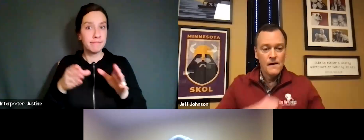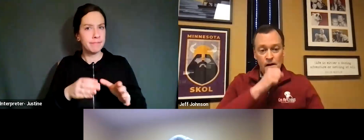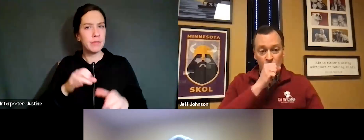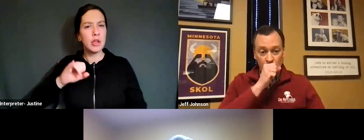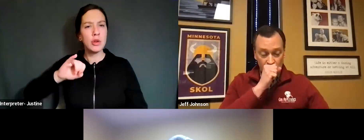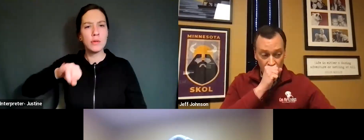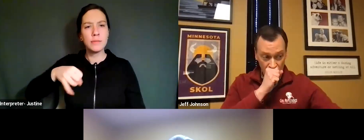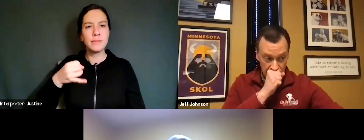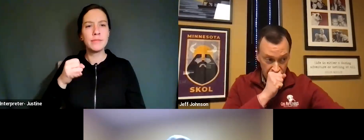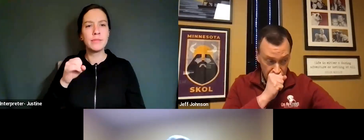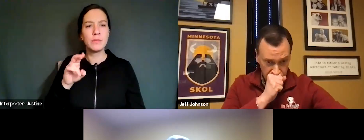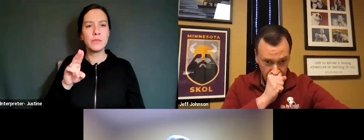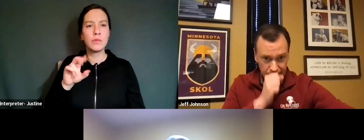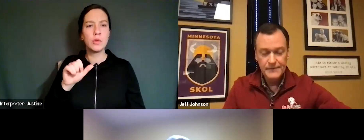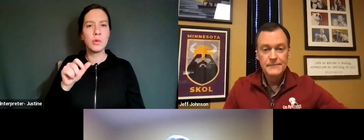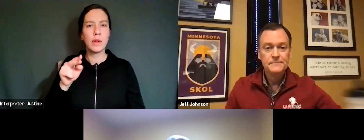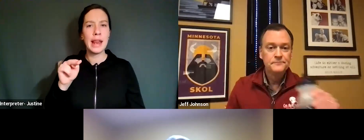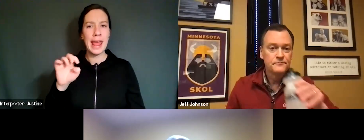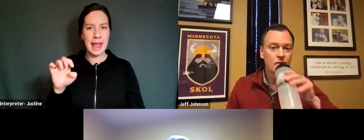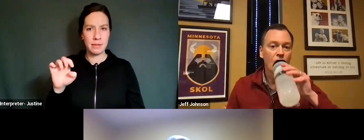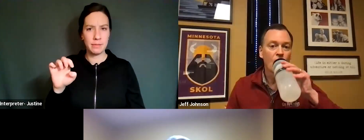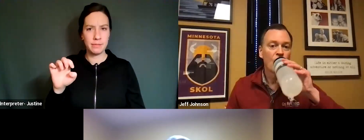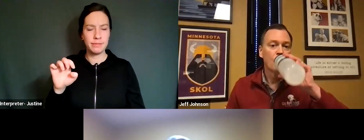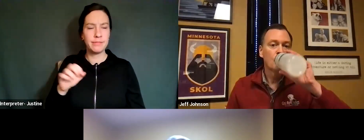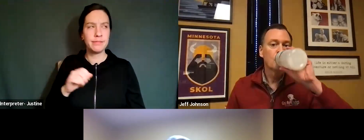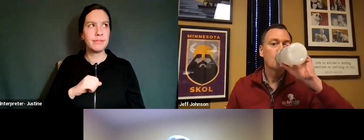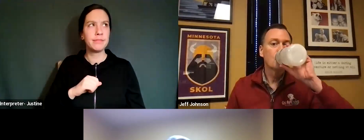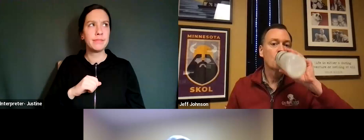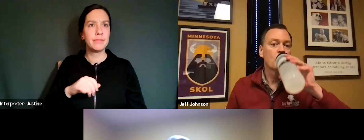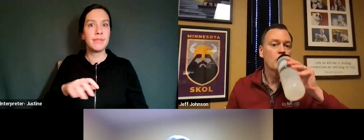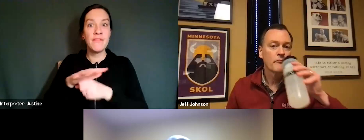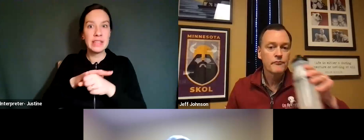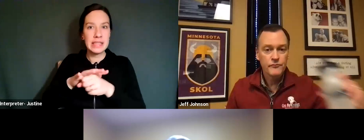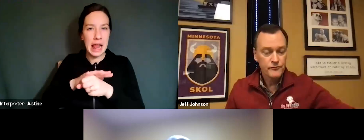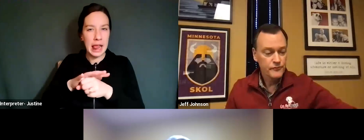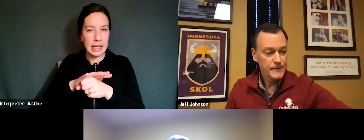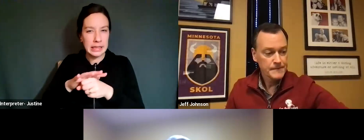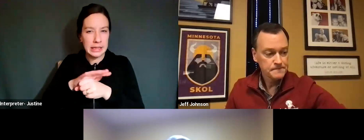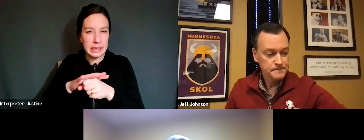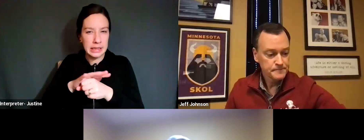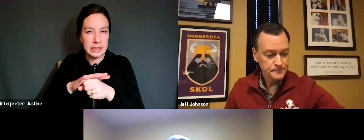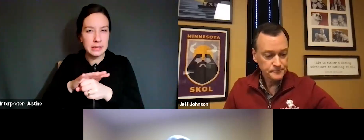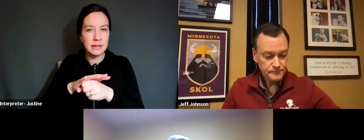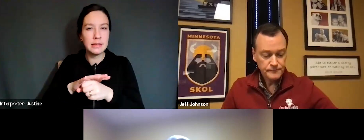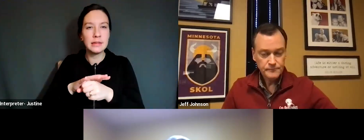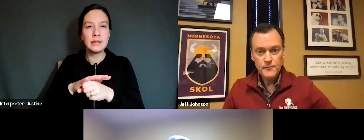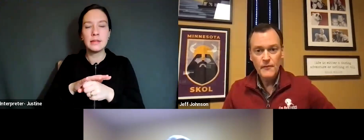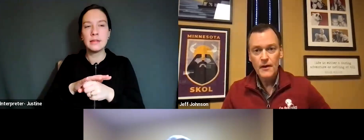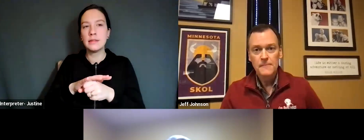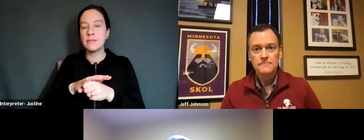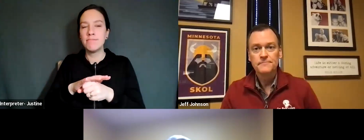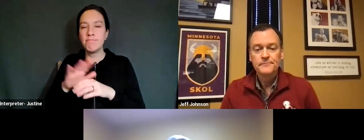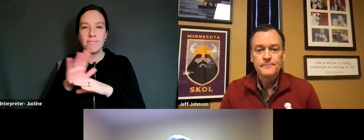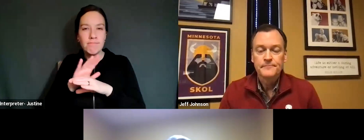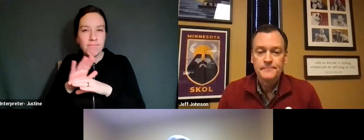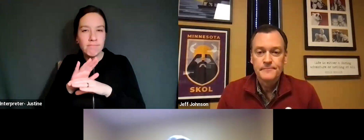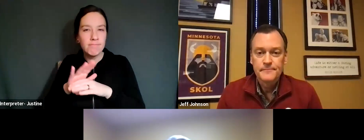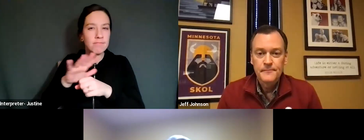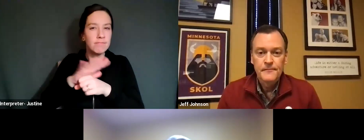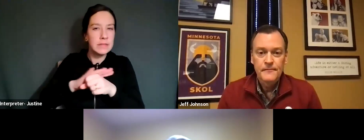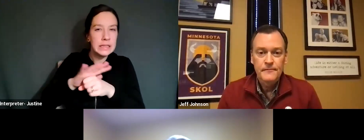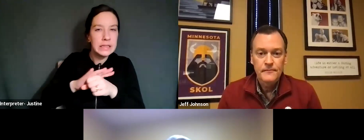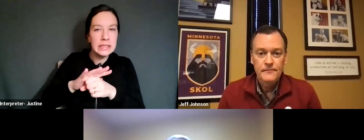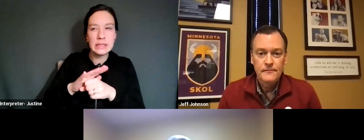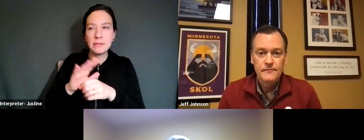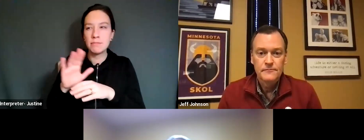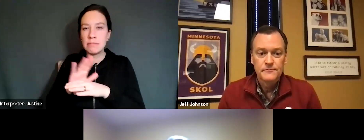what types of facilities are select? How do we go about selecting the facilities,